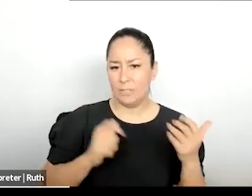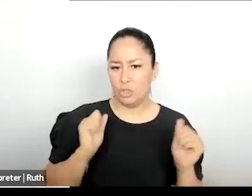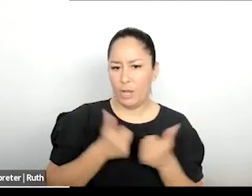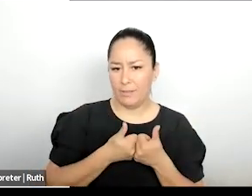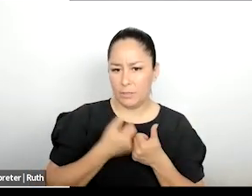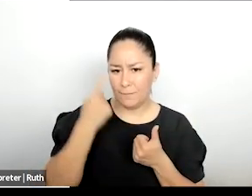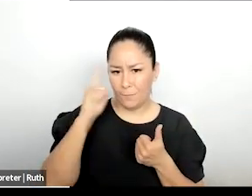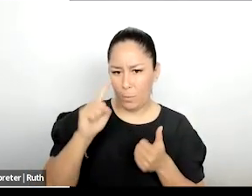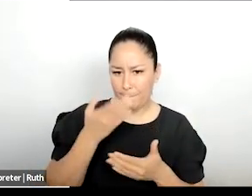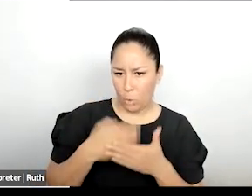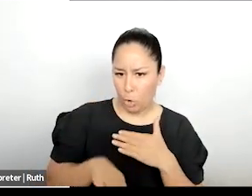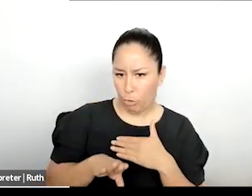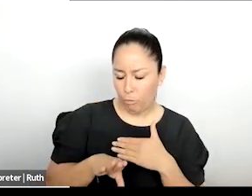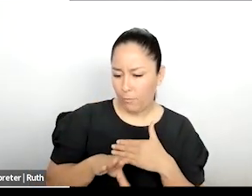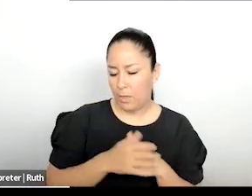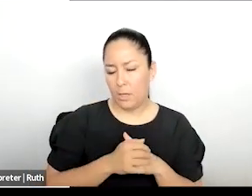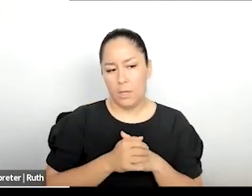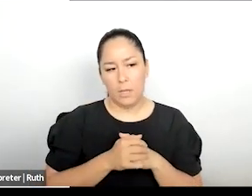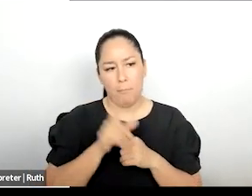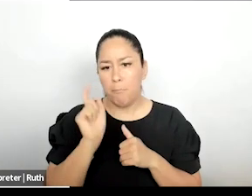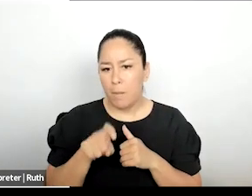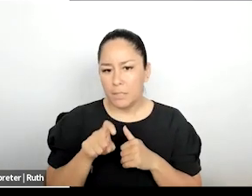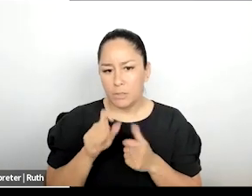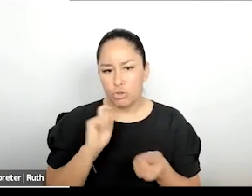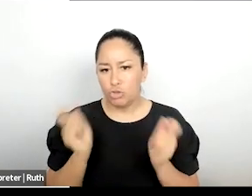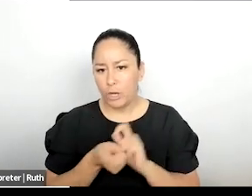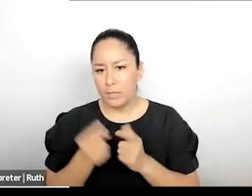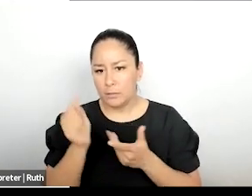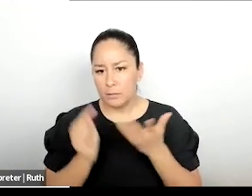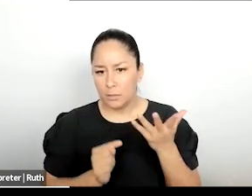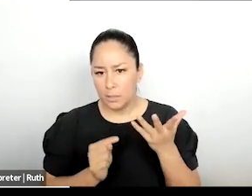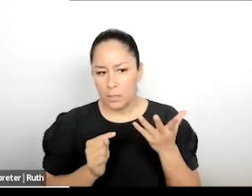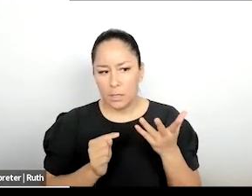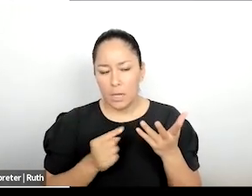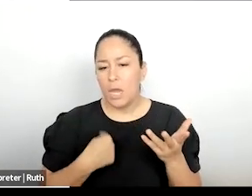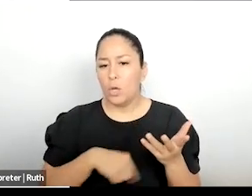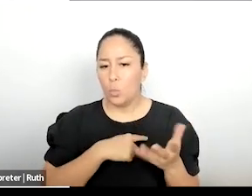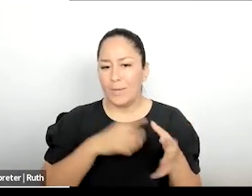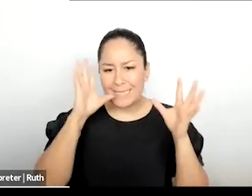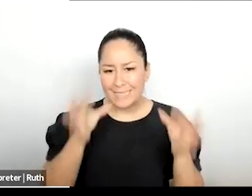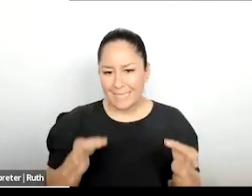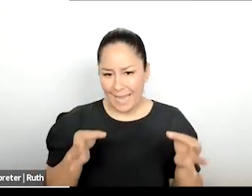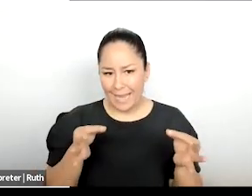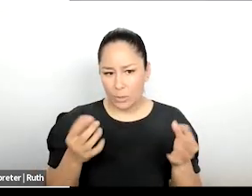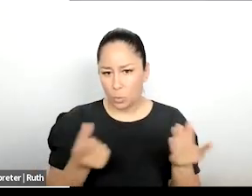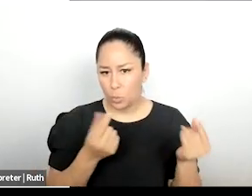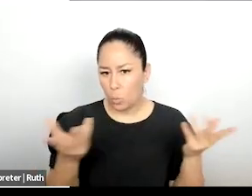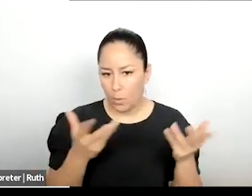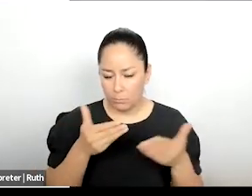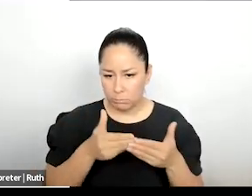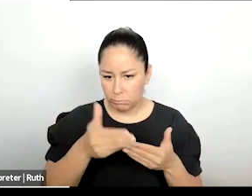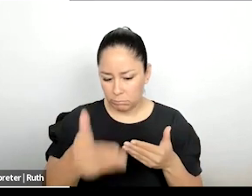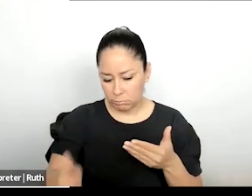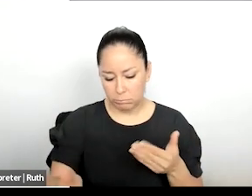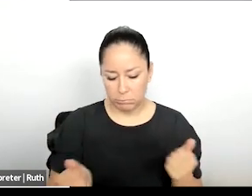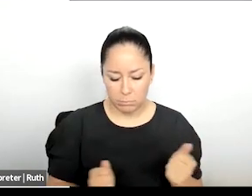the ways in which we might address some of those challenges. And here's how we've decided to come together and